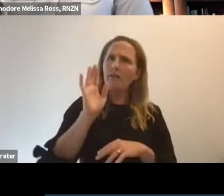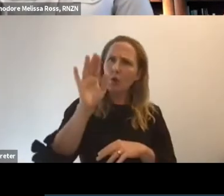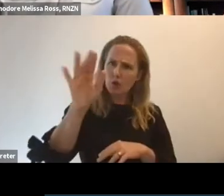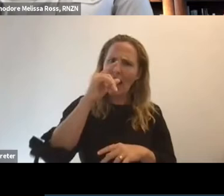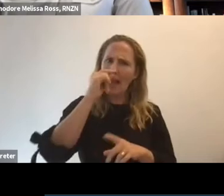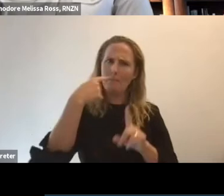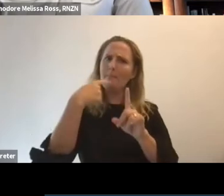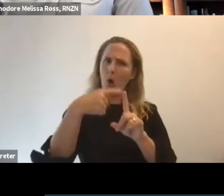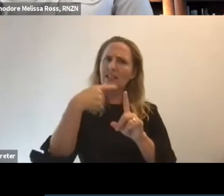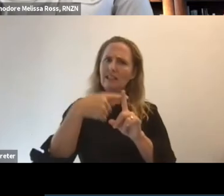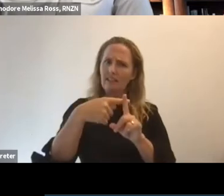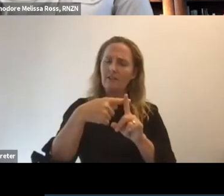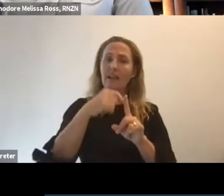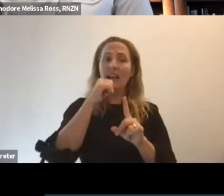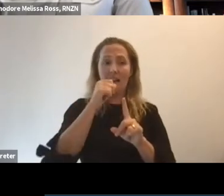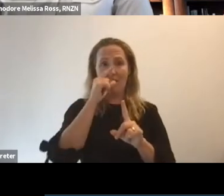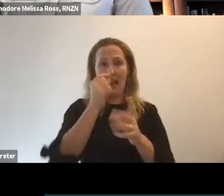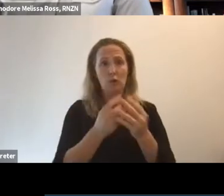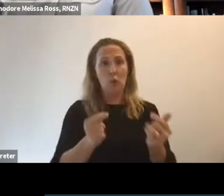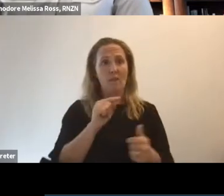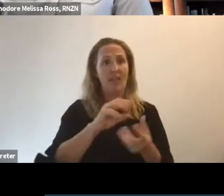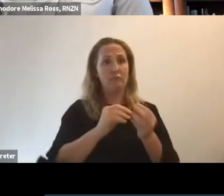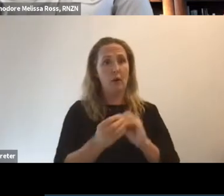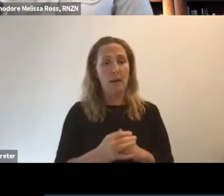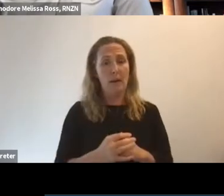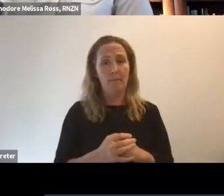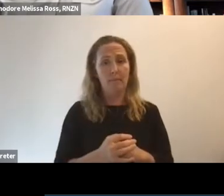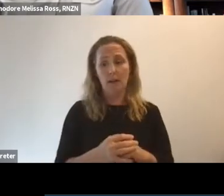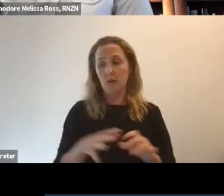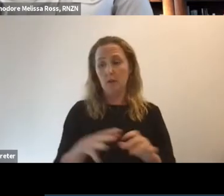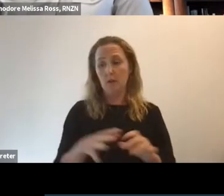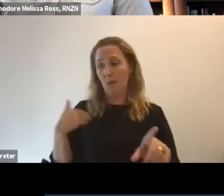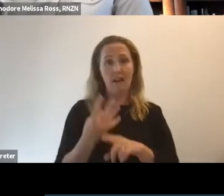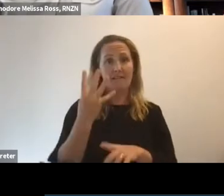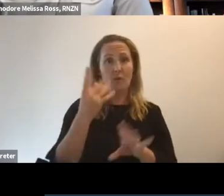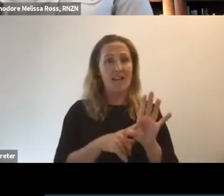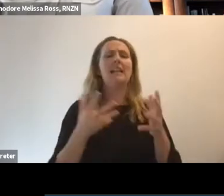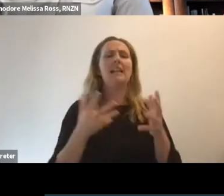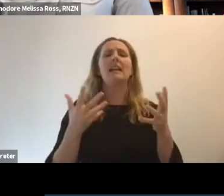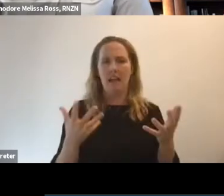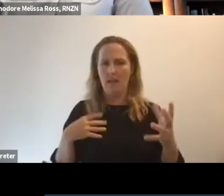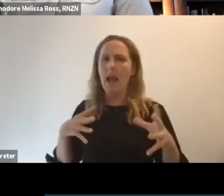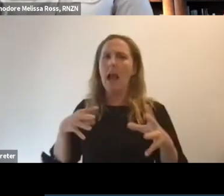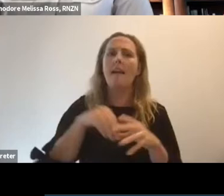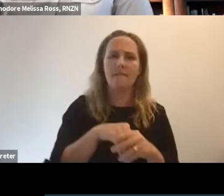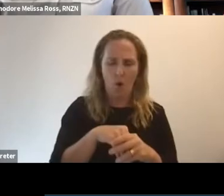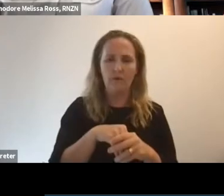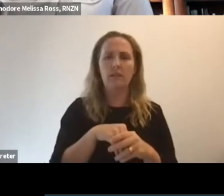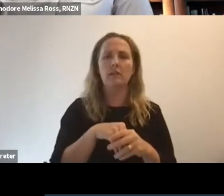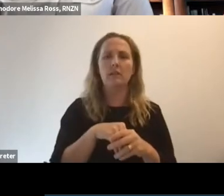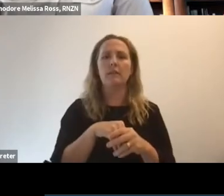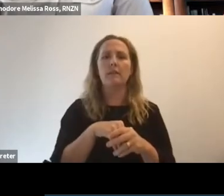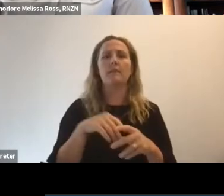this. And so for the last 4 years, I've been heavily involved in this area, co-leading what cricket in New Zealand has been doing